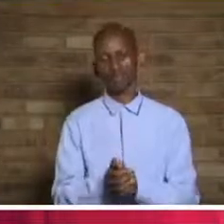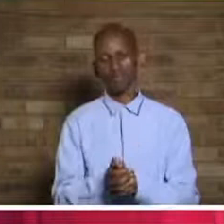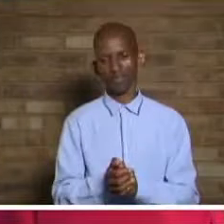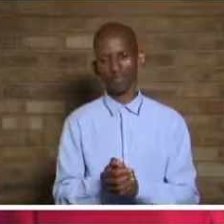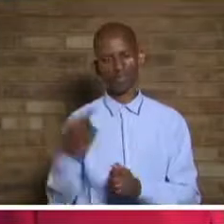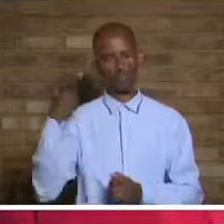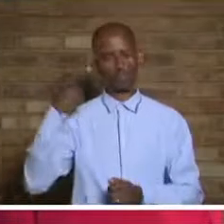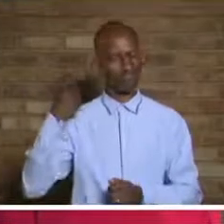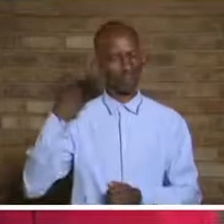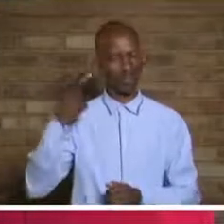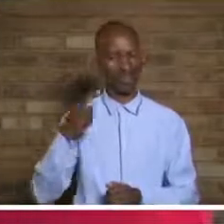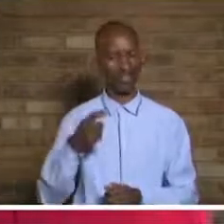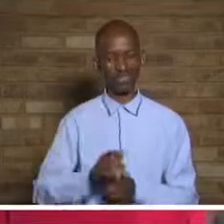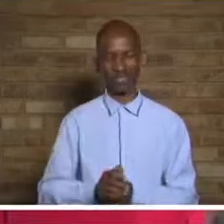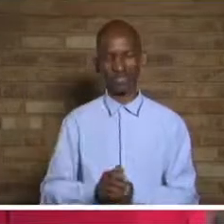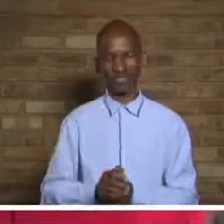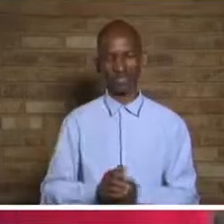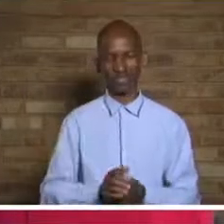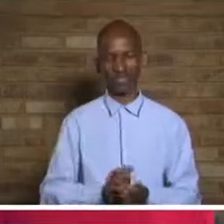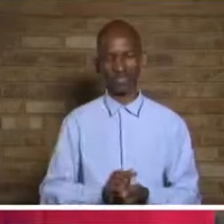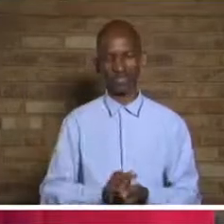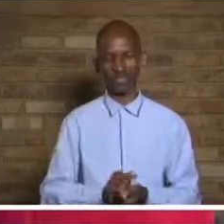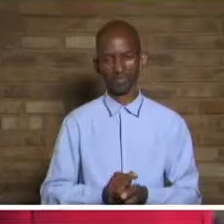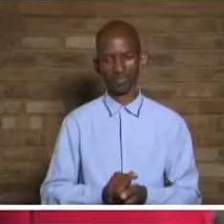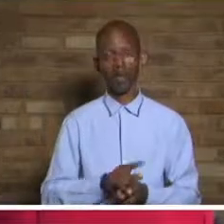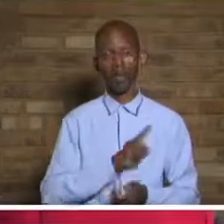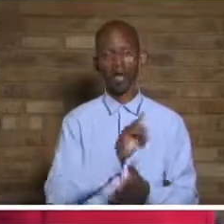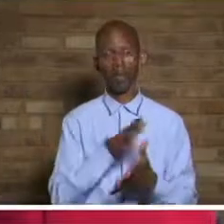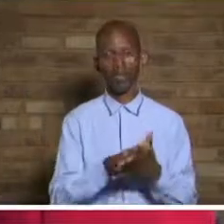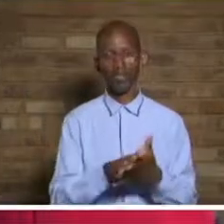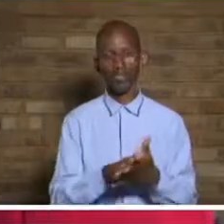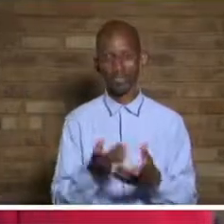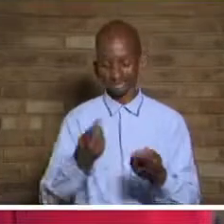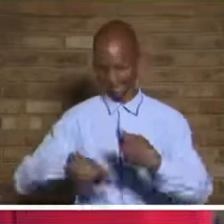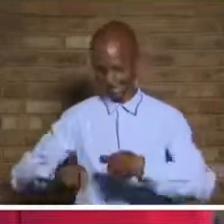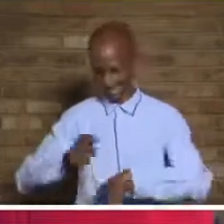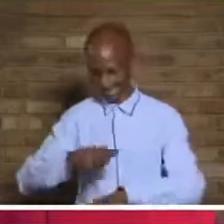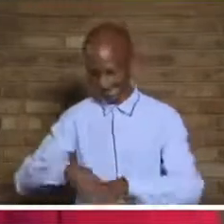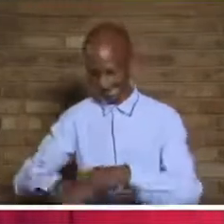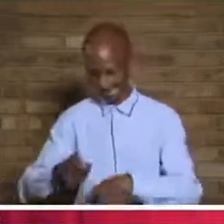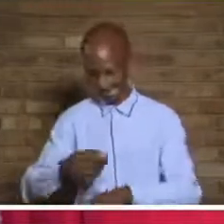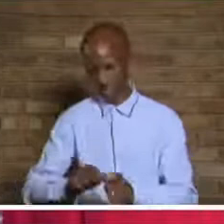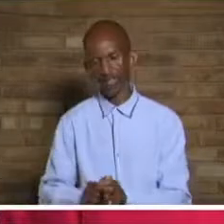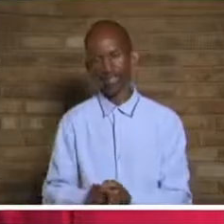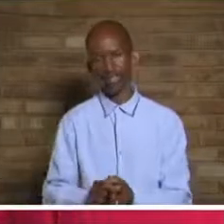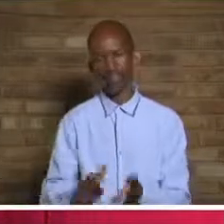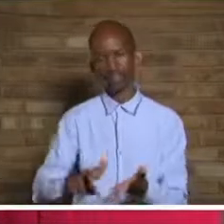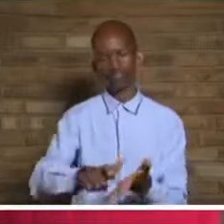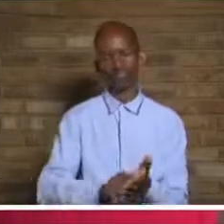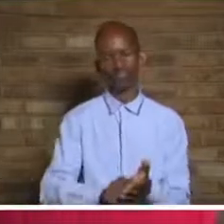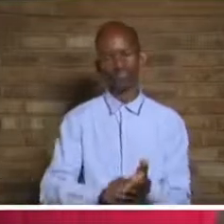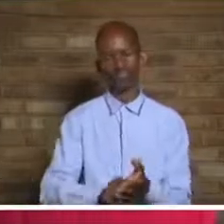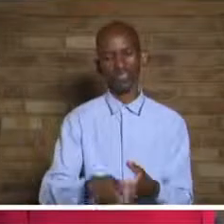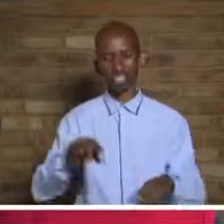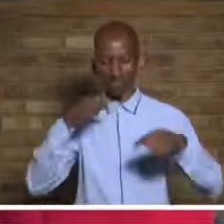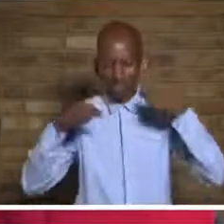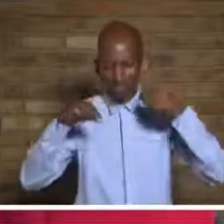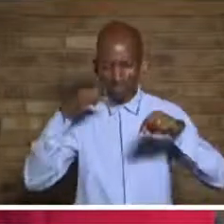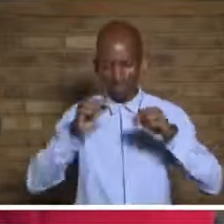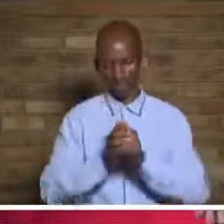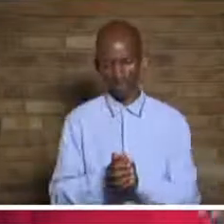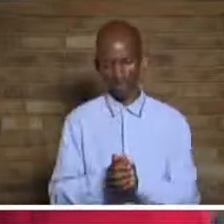thuntse She was shot at for rekisa di-chips. for selling the snacks